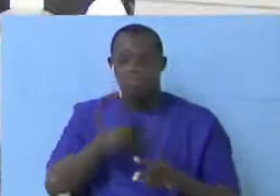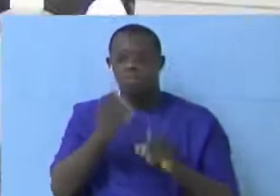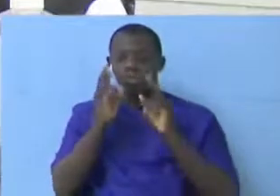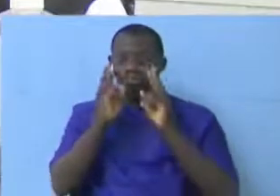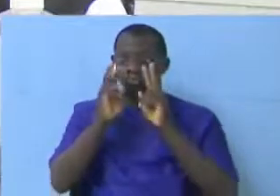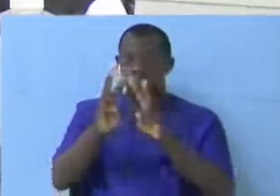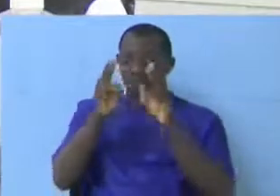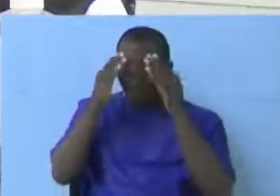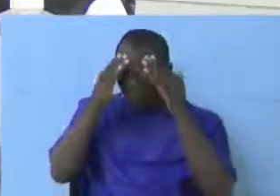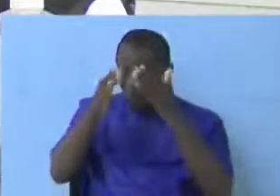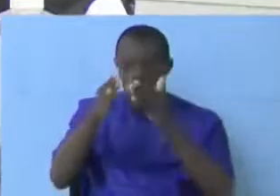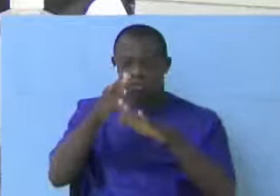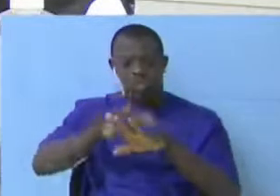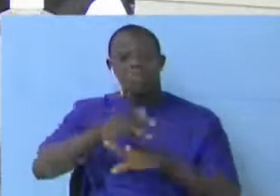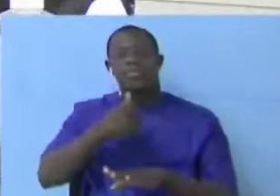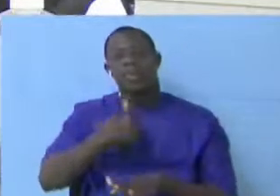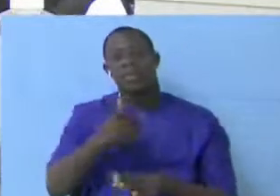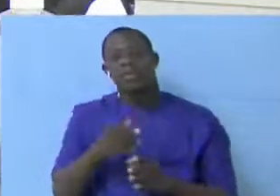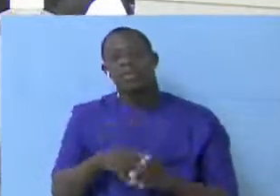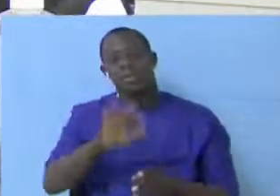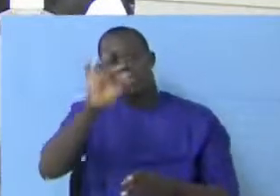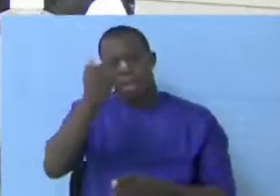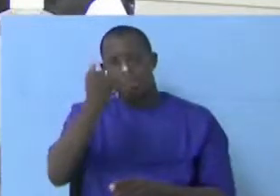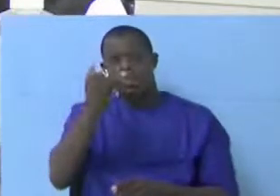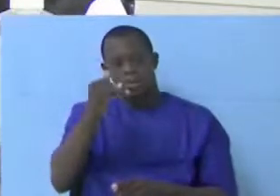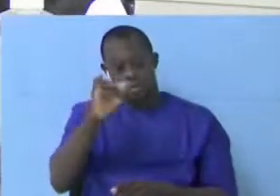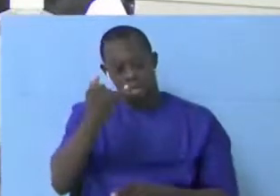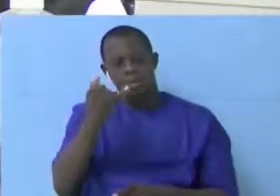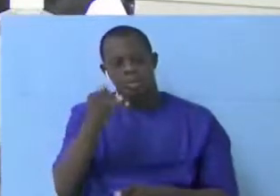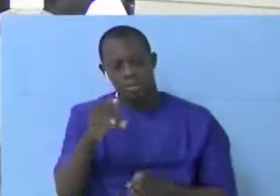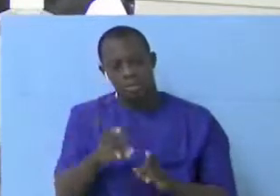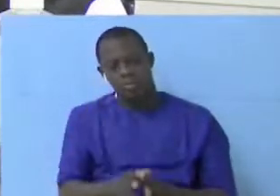So to a point, yes, I heard about it.